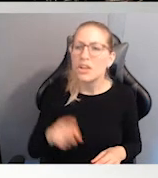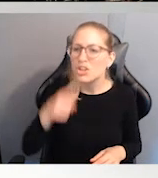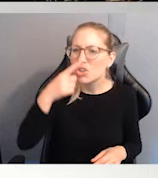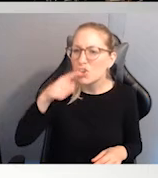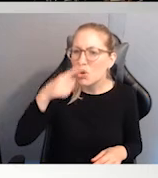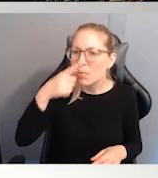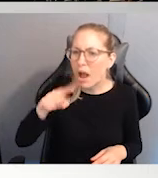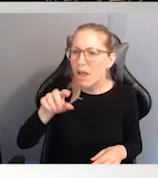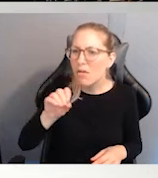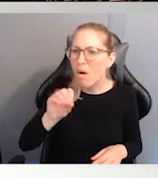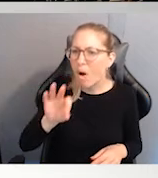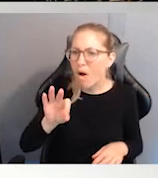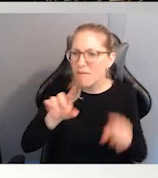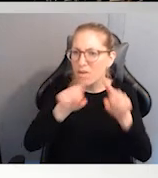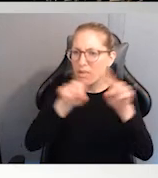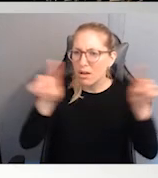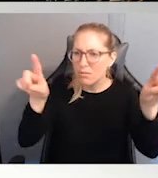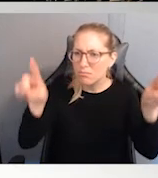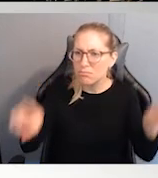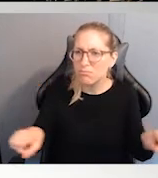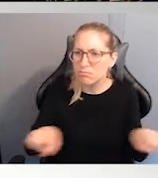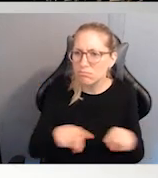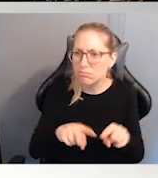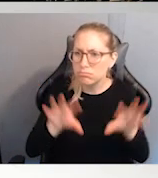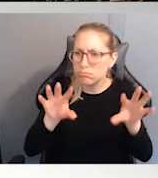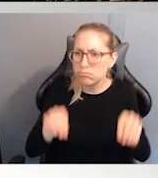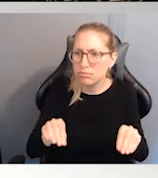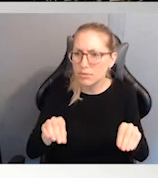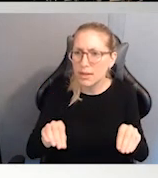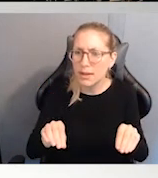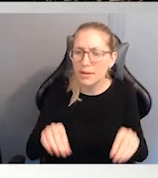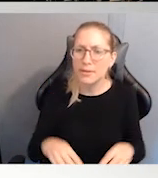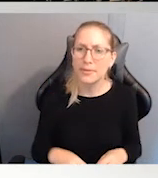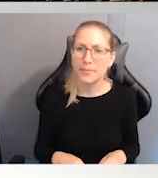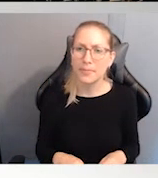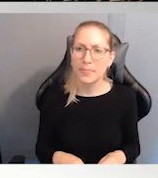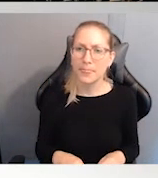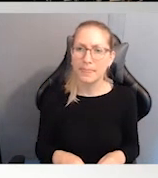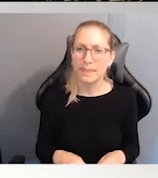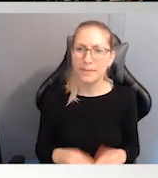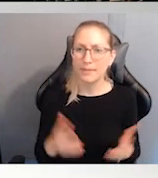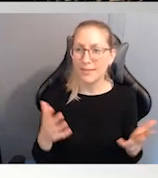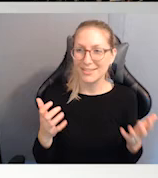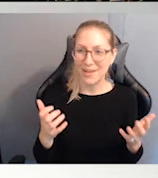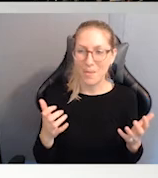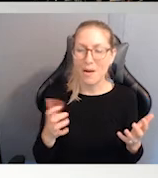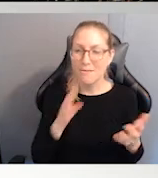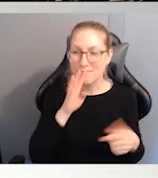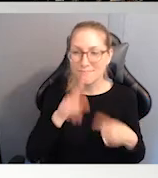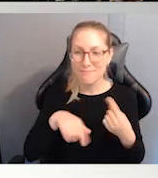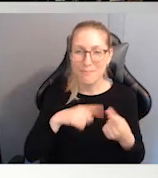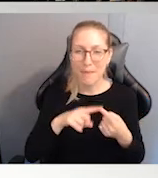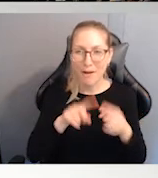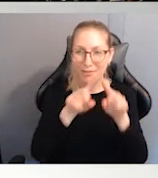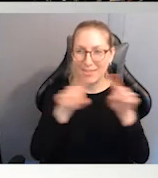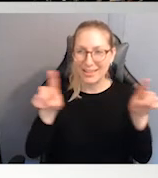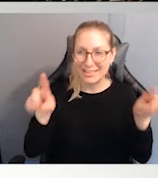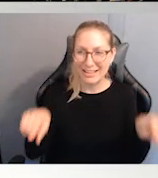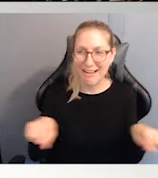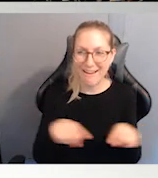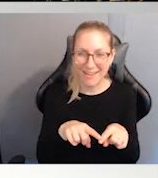sorry. I want to get a big picture of them with their signs, and then y'all can do whatever you guys can talk after that. But I want to get a big